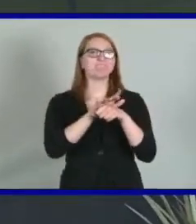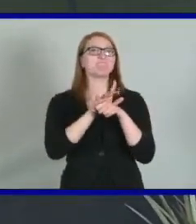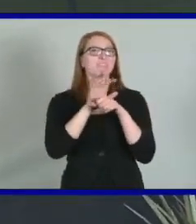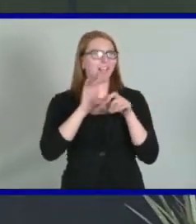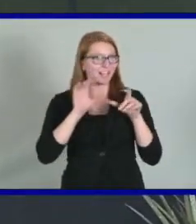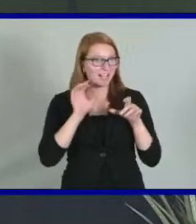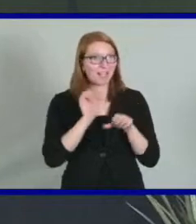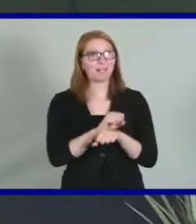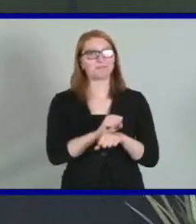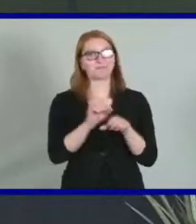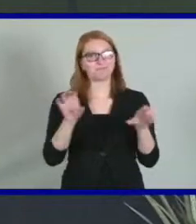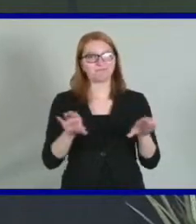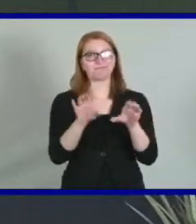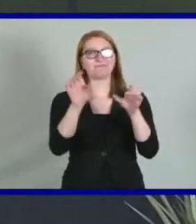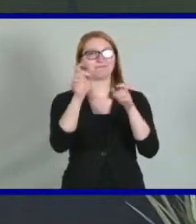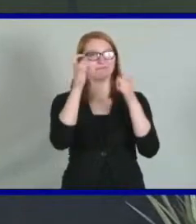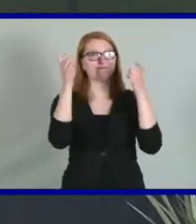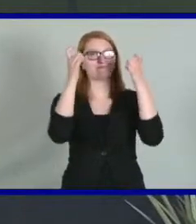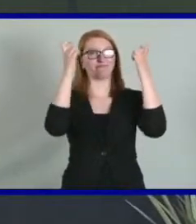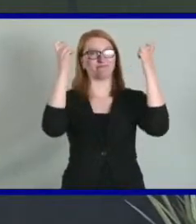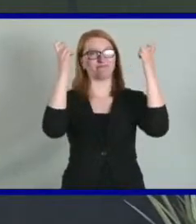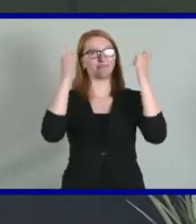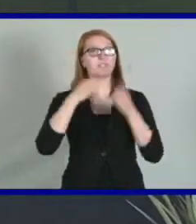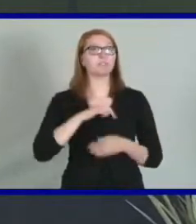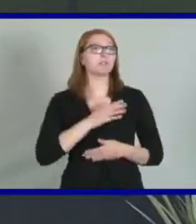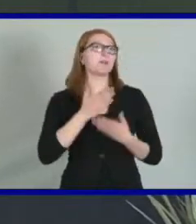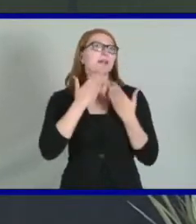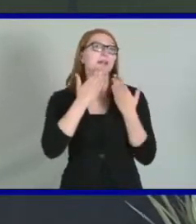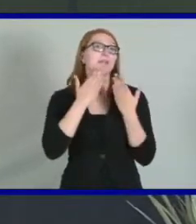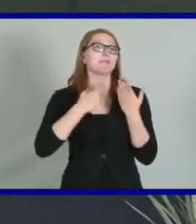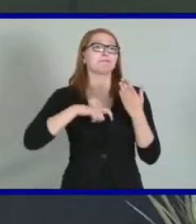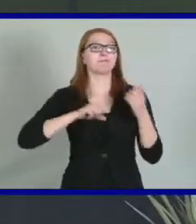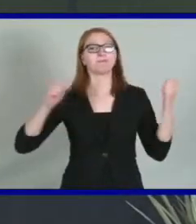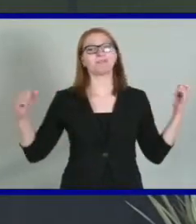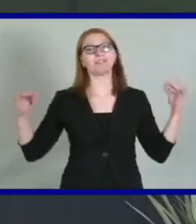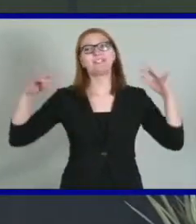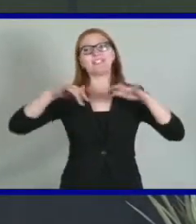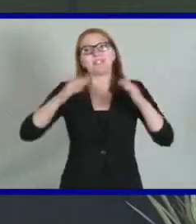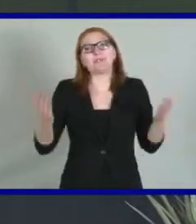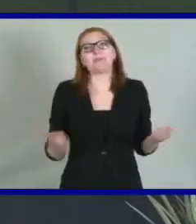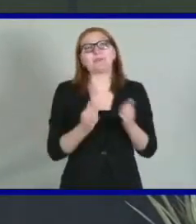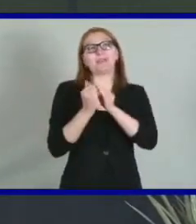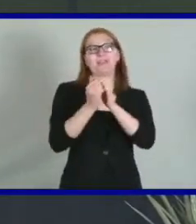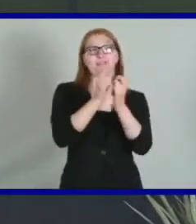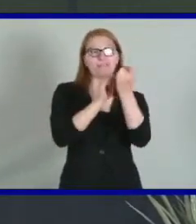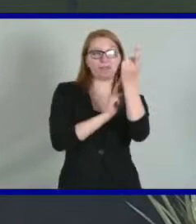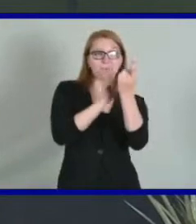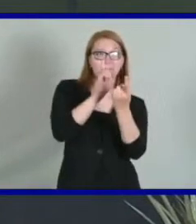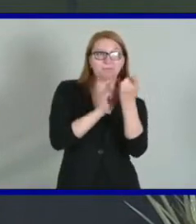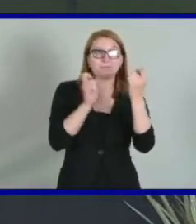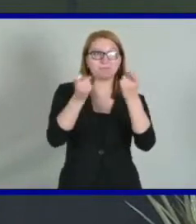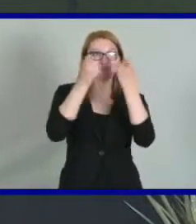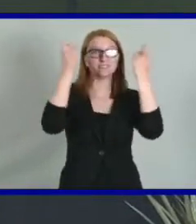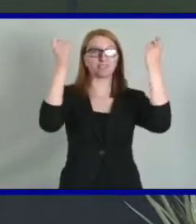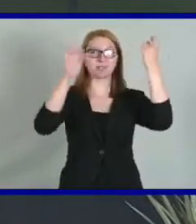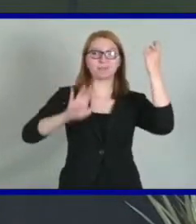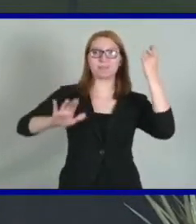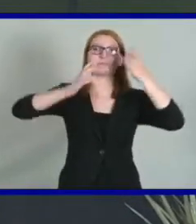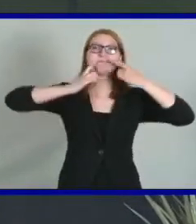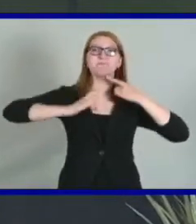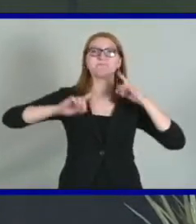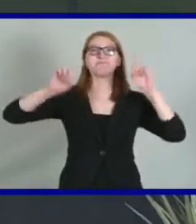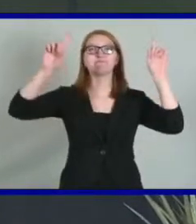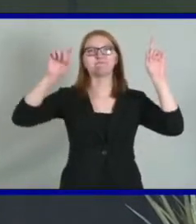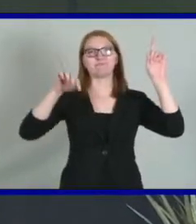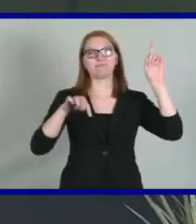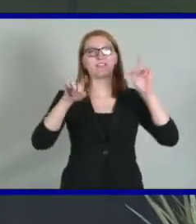We are grateful to convene in person to celebrate the accomplishments of the 2020 graduates of the University of Akron. The class